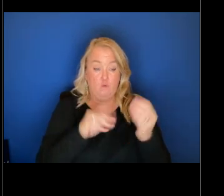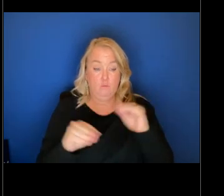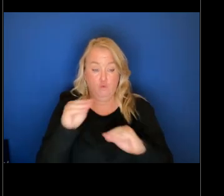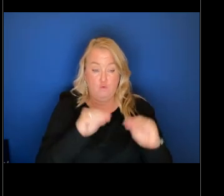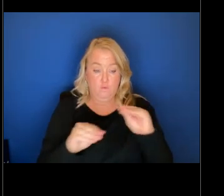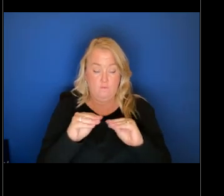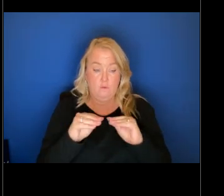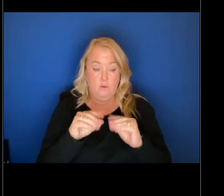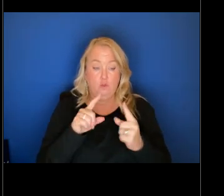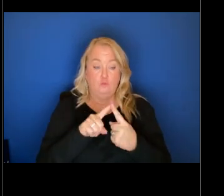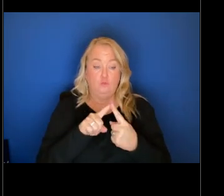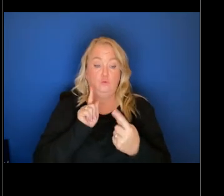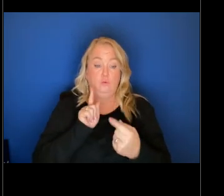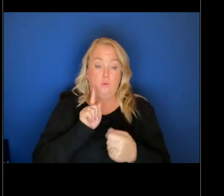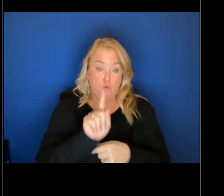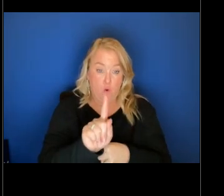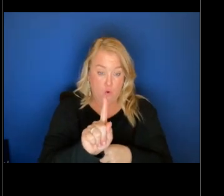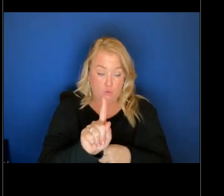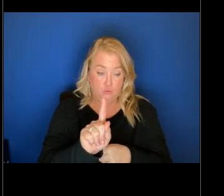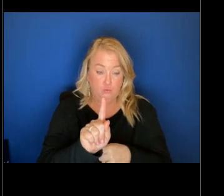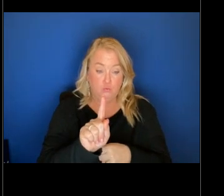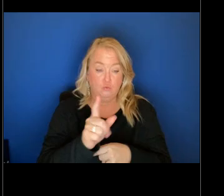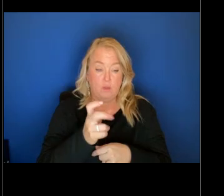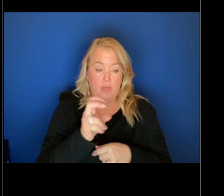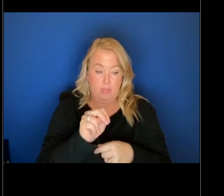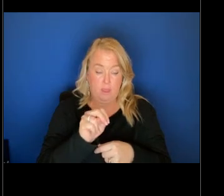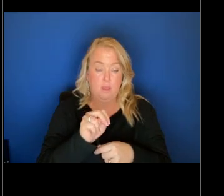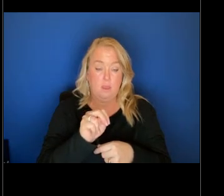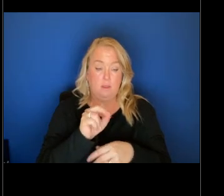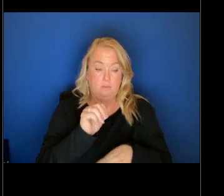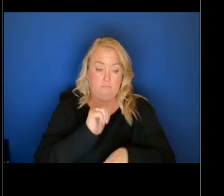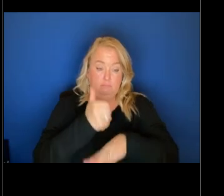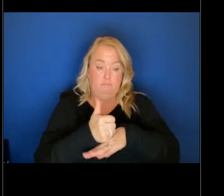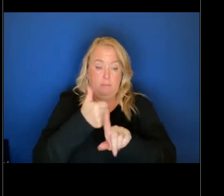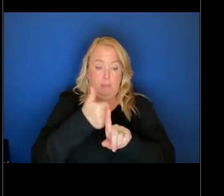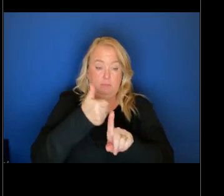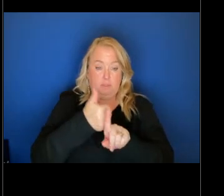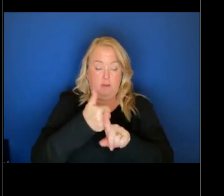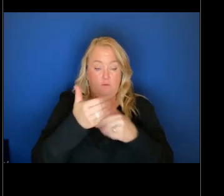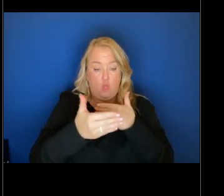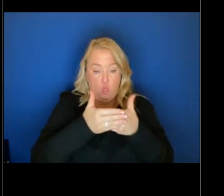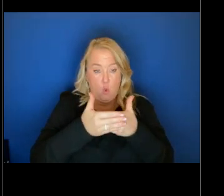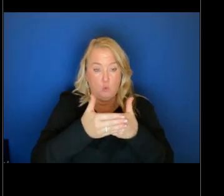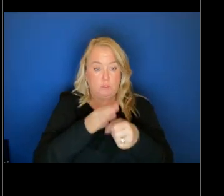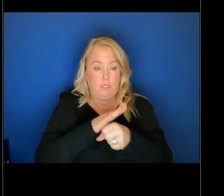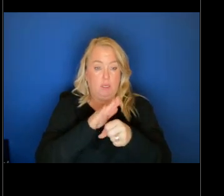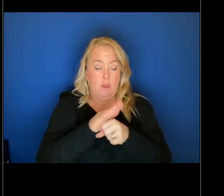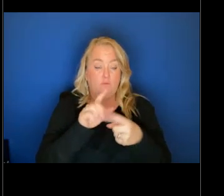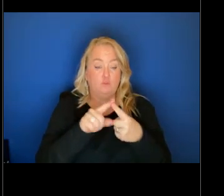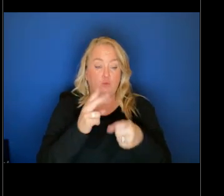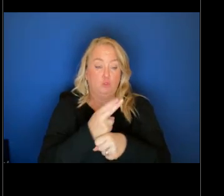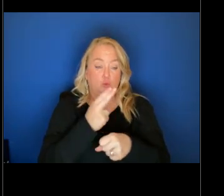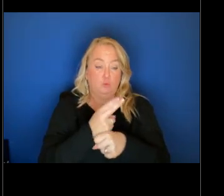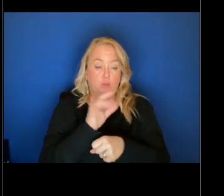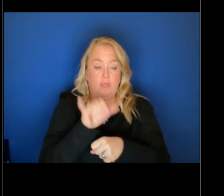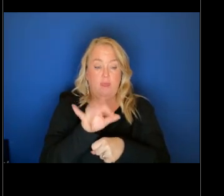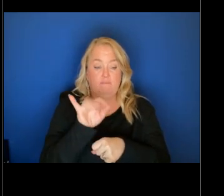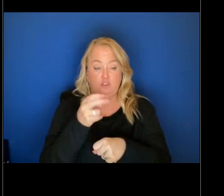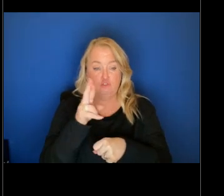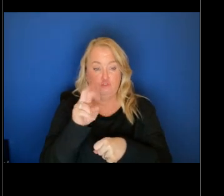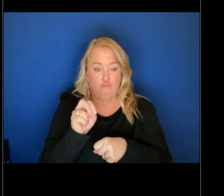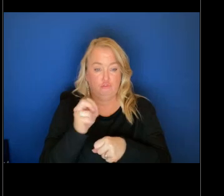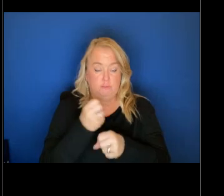to approach and then position themselves close enough to use the fixture